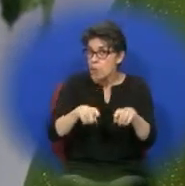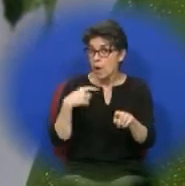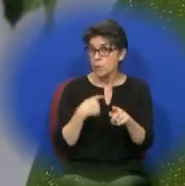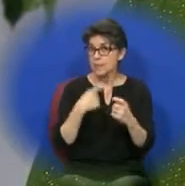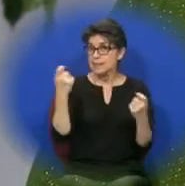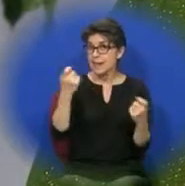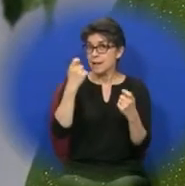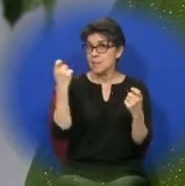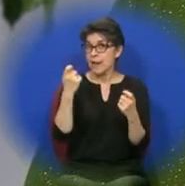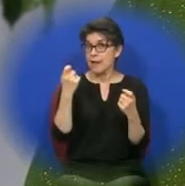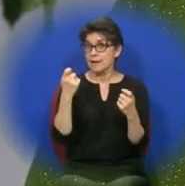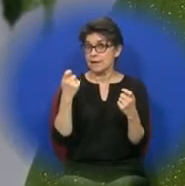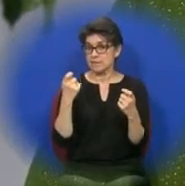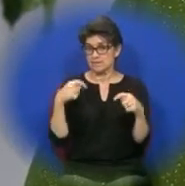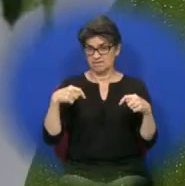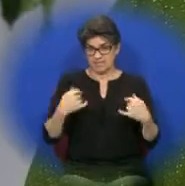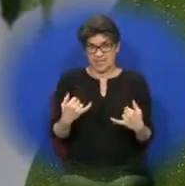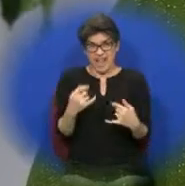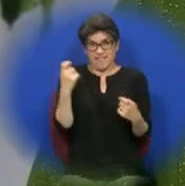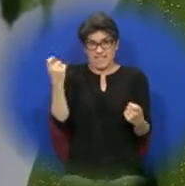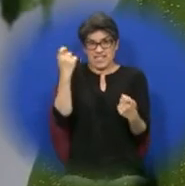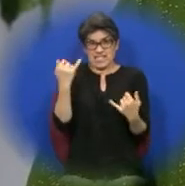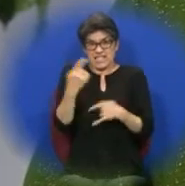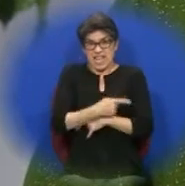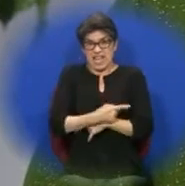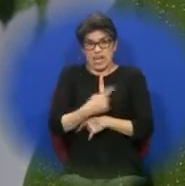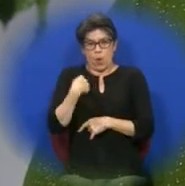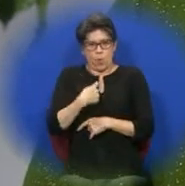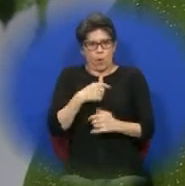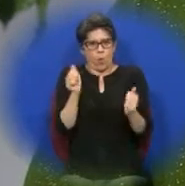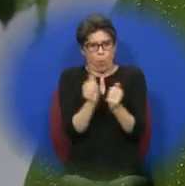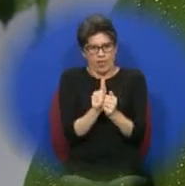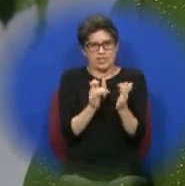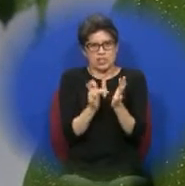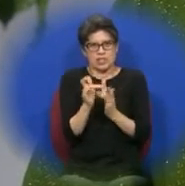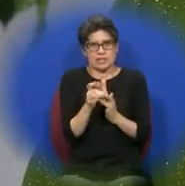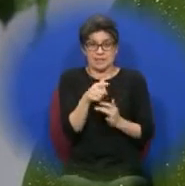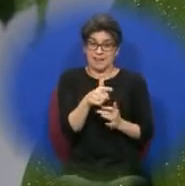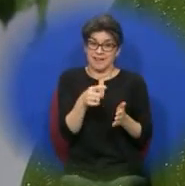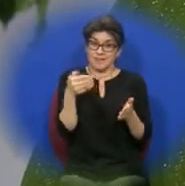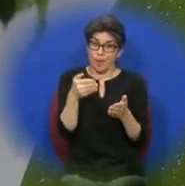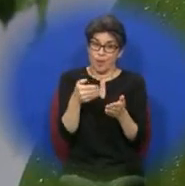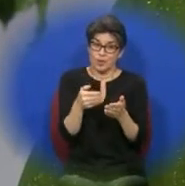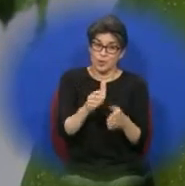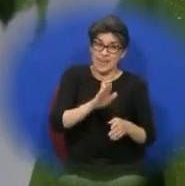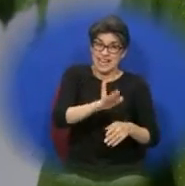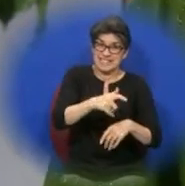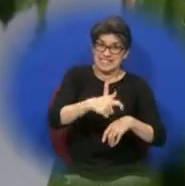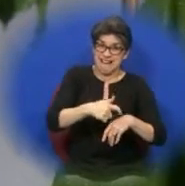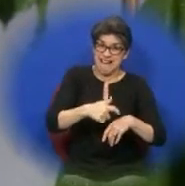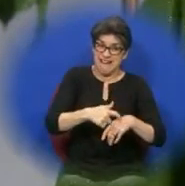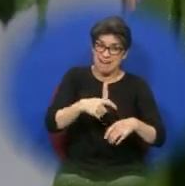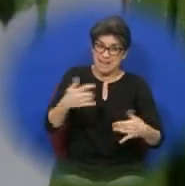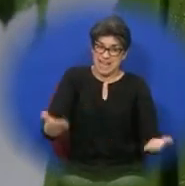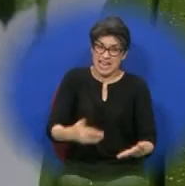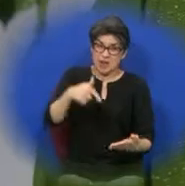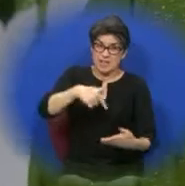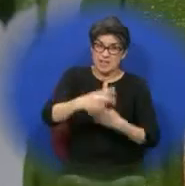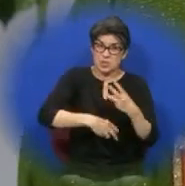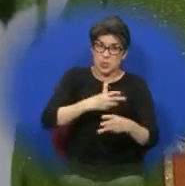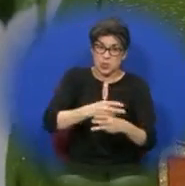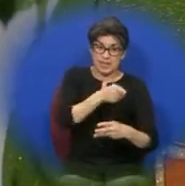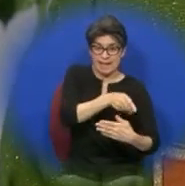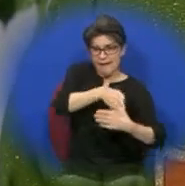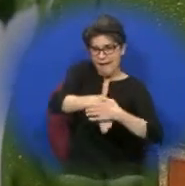celebrate this feast today, we're with Jesus, who is very close to the end of his time in this world as he has entered the